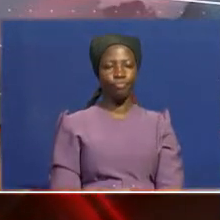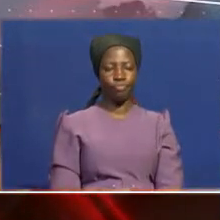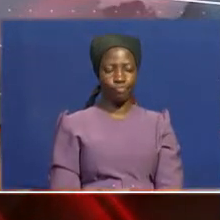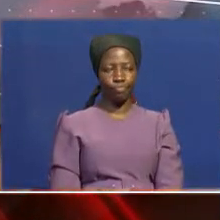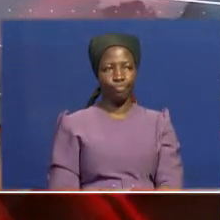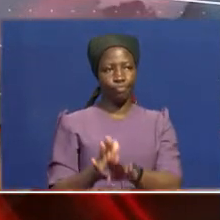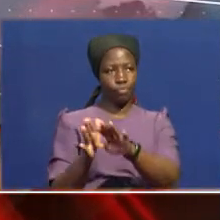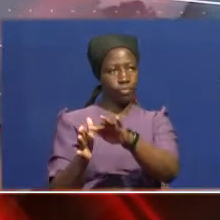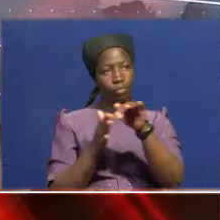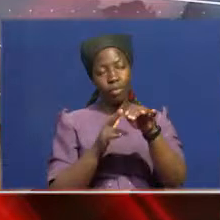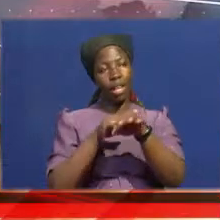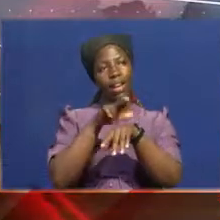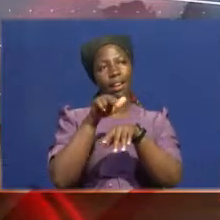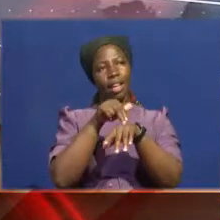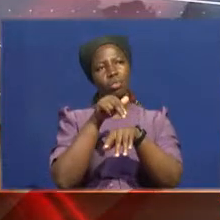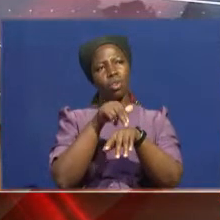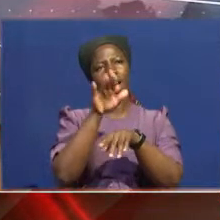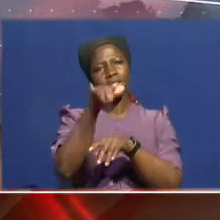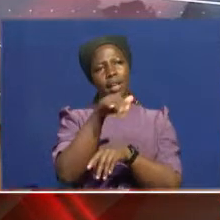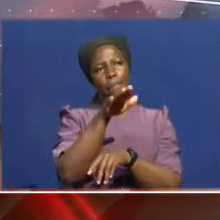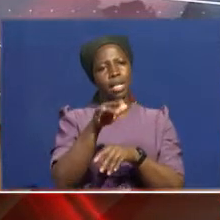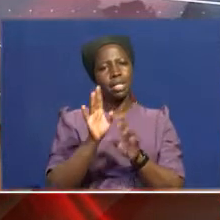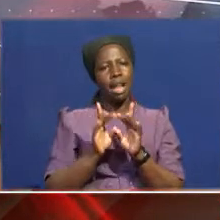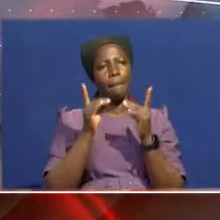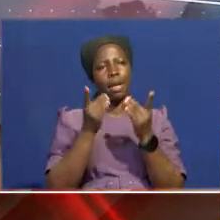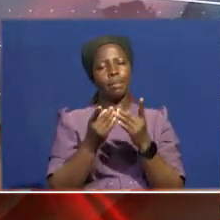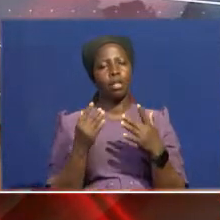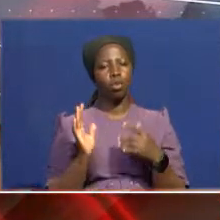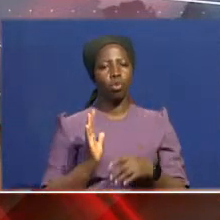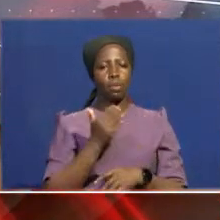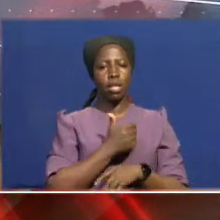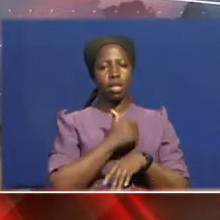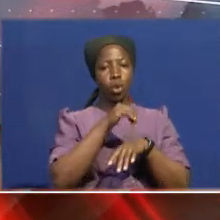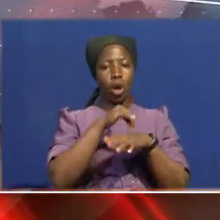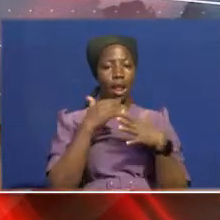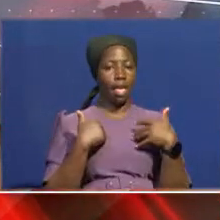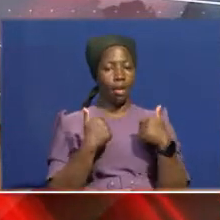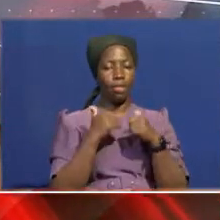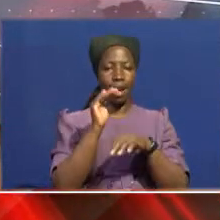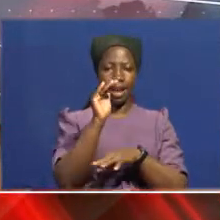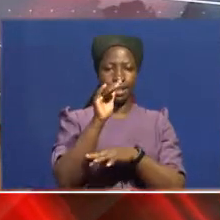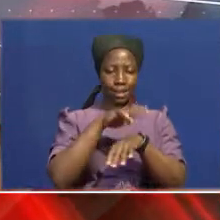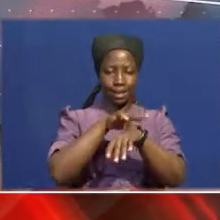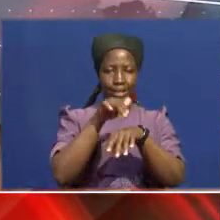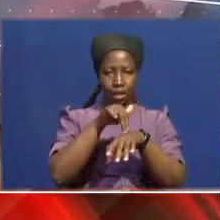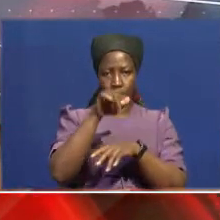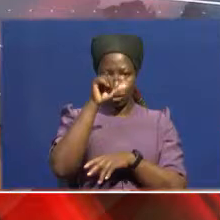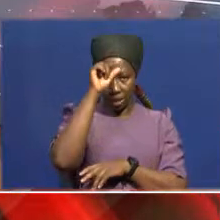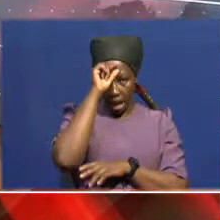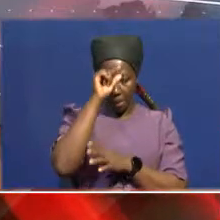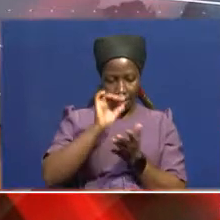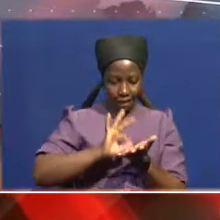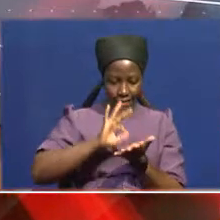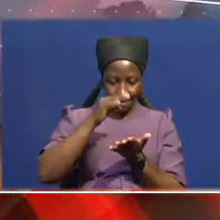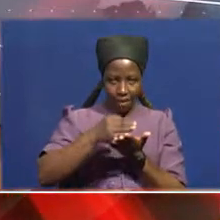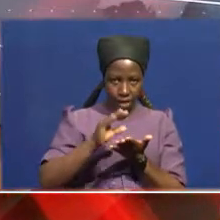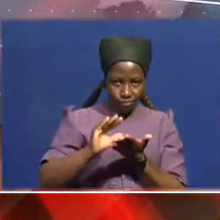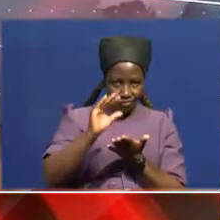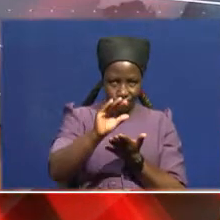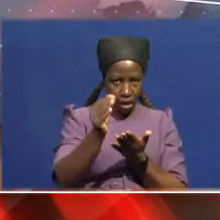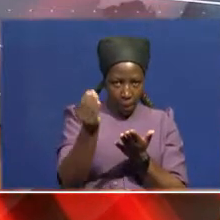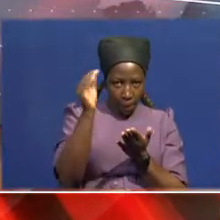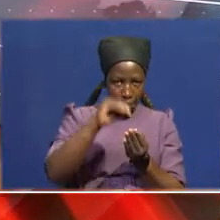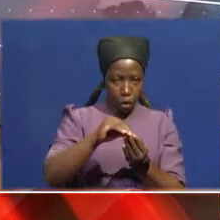The National Assembly Departmental Committee on Health has appealed to the national government to allocate more funds to the